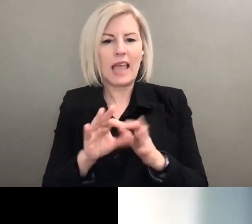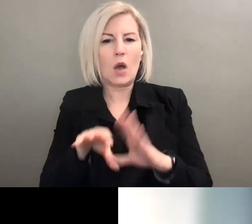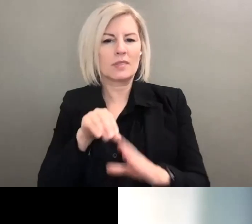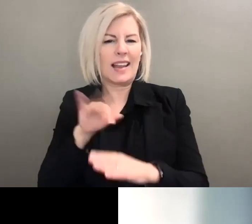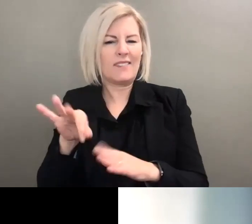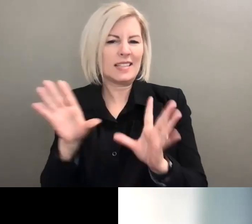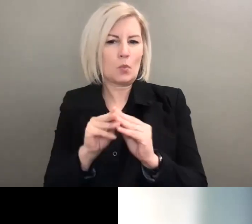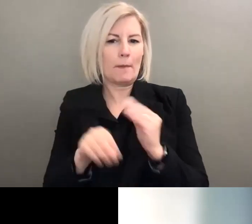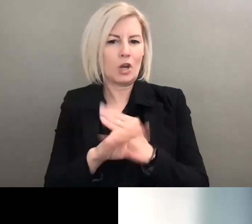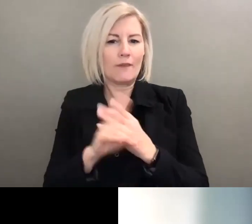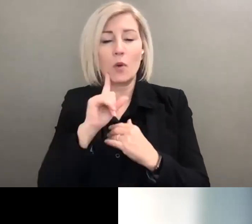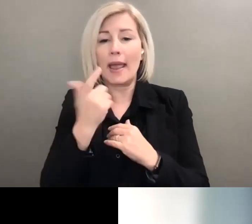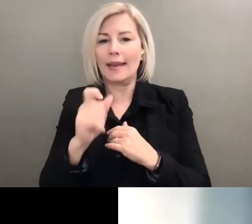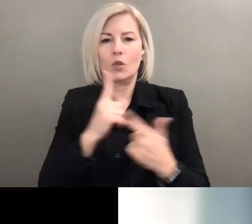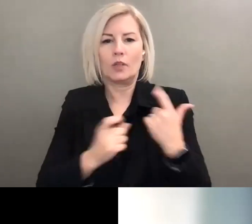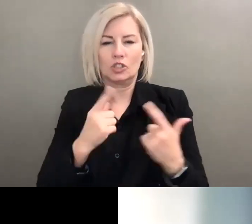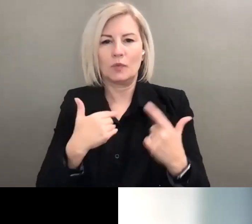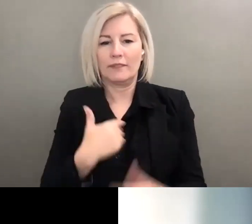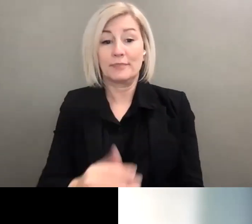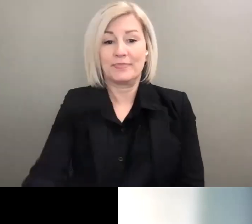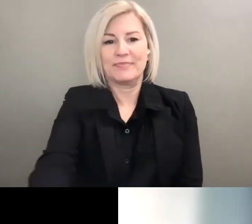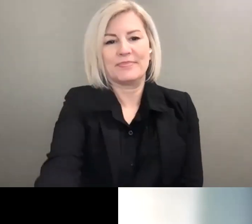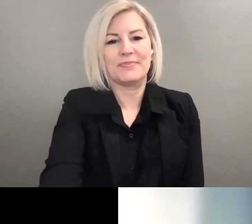other questions that you have.